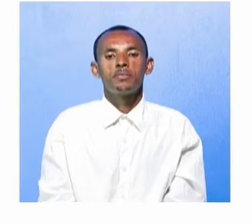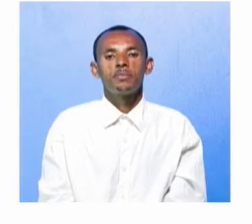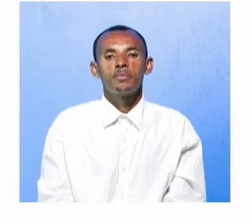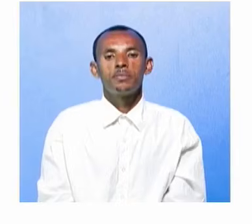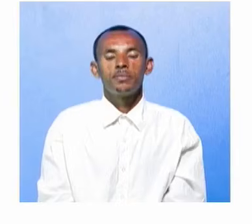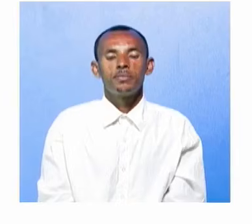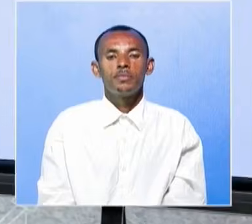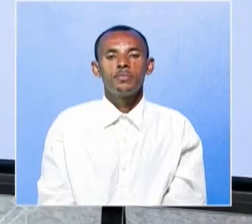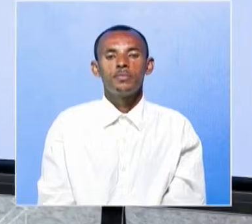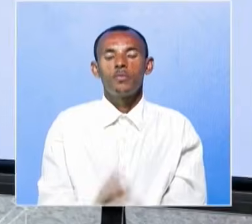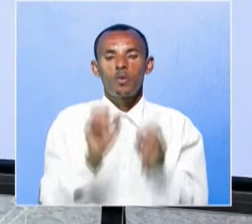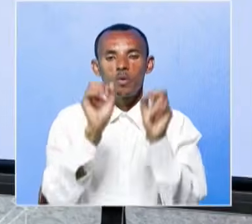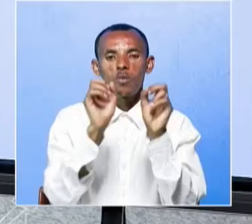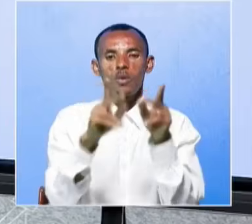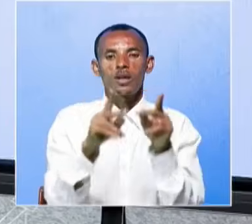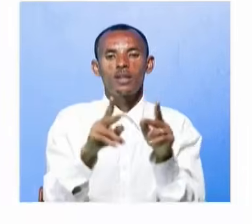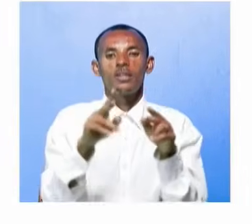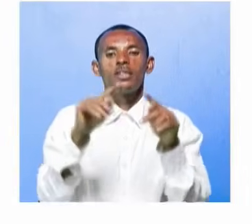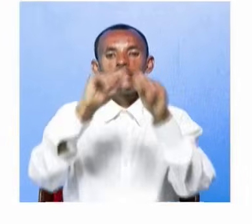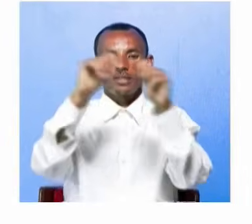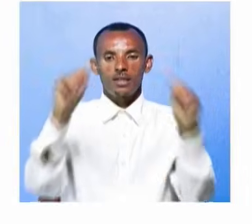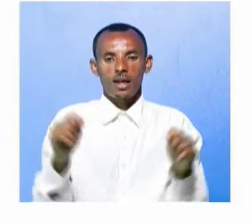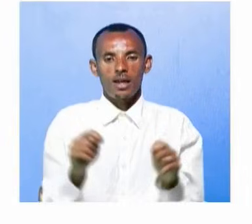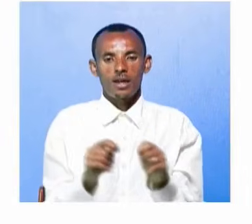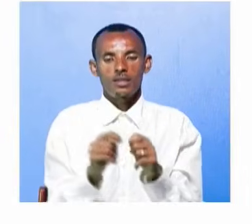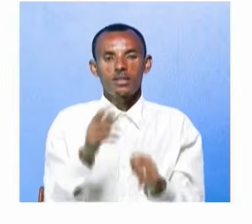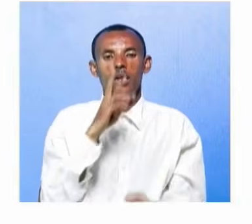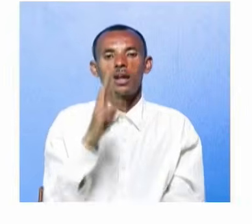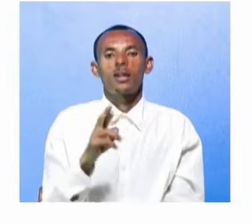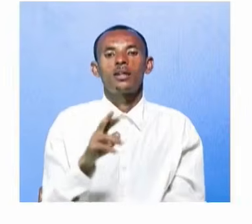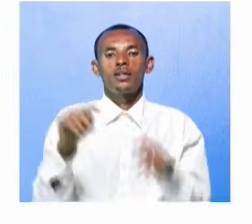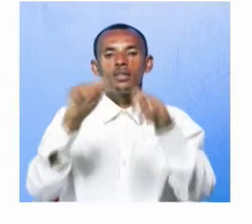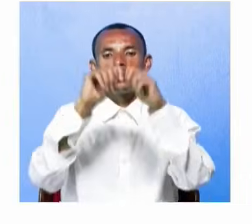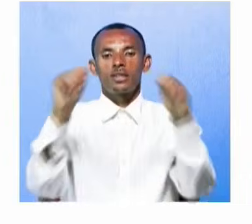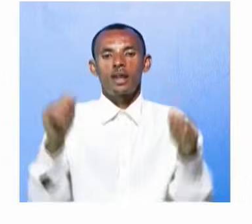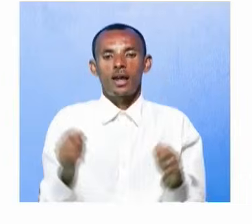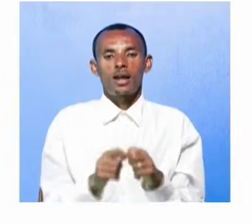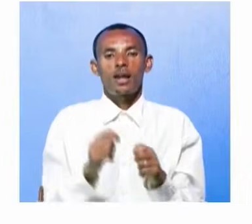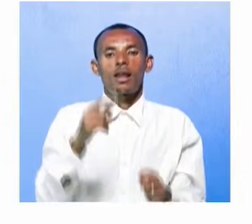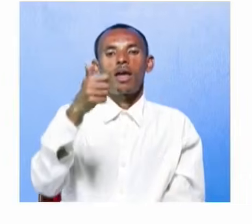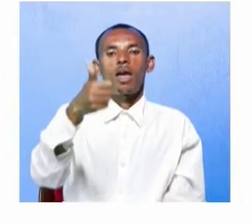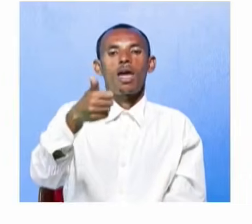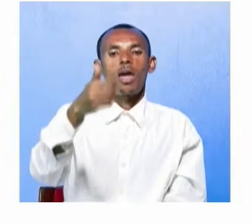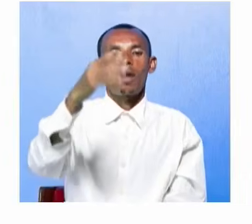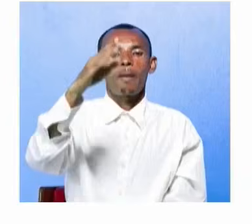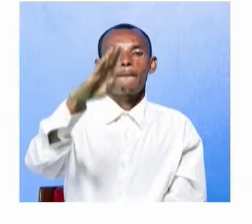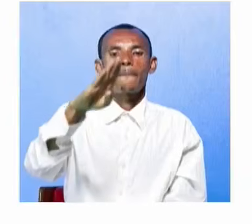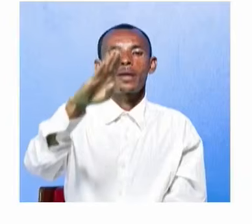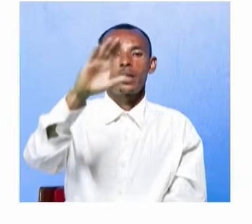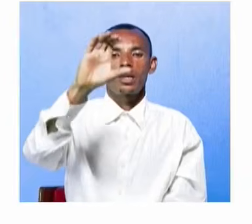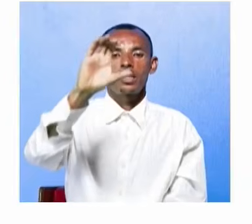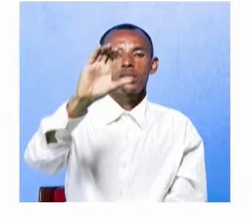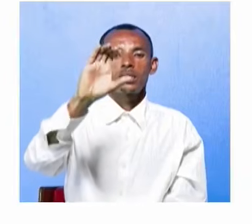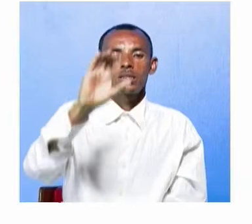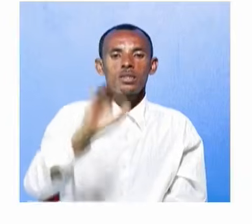B. Okay, the triangles are triangle ABC, okay,